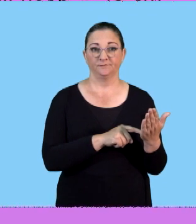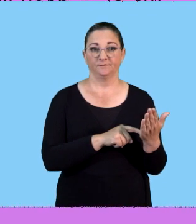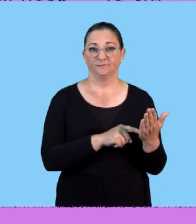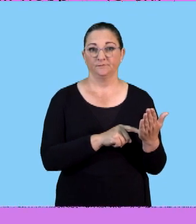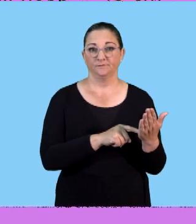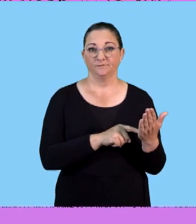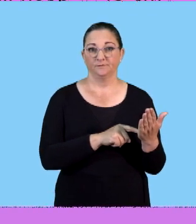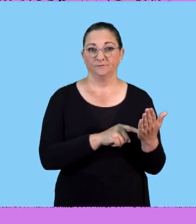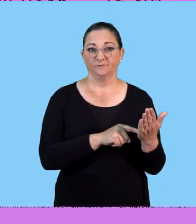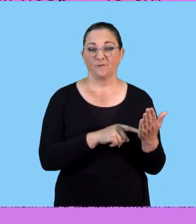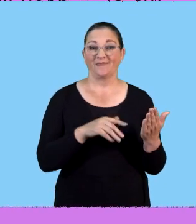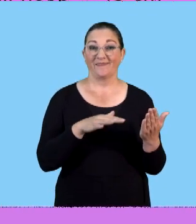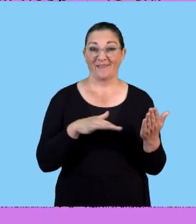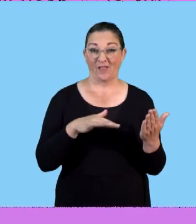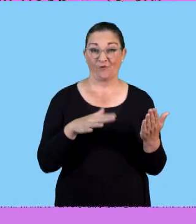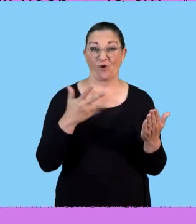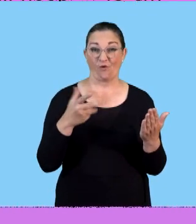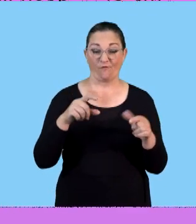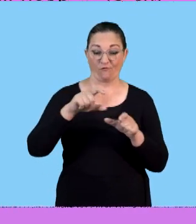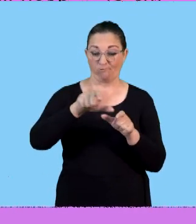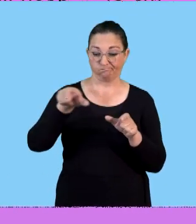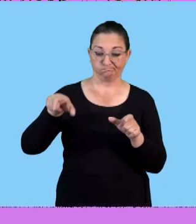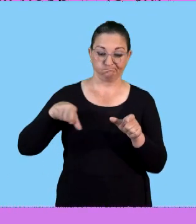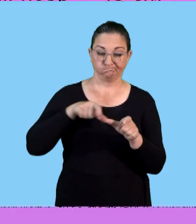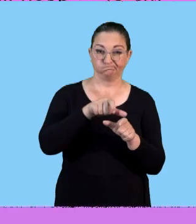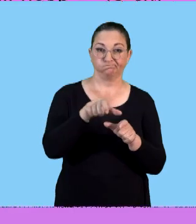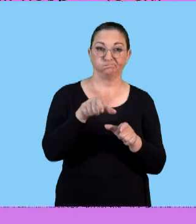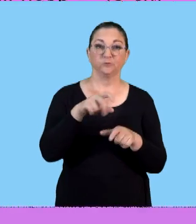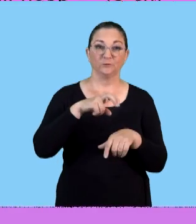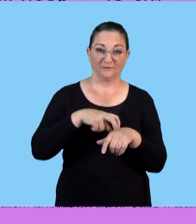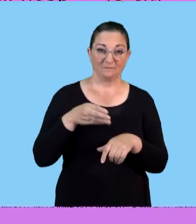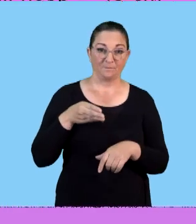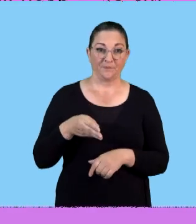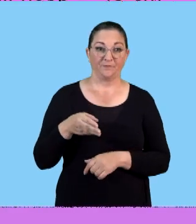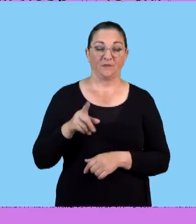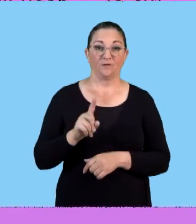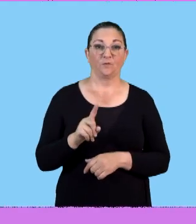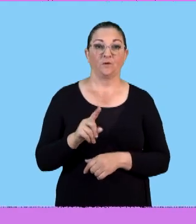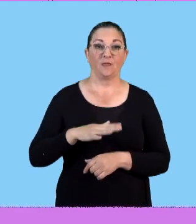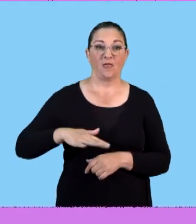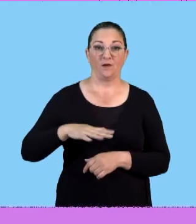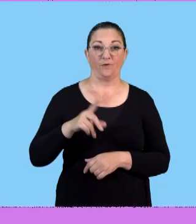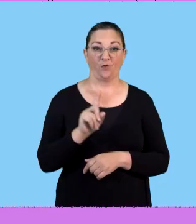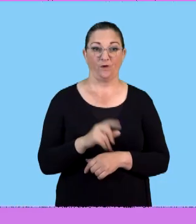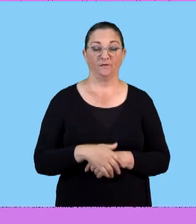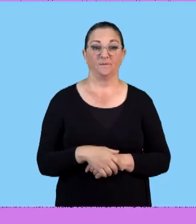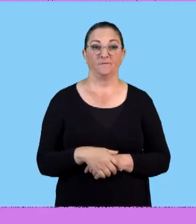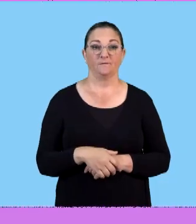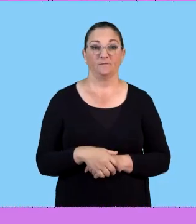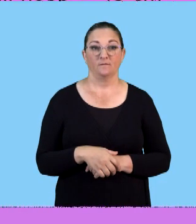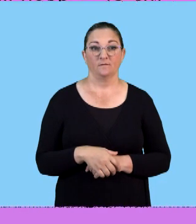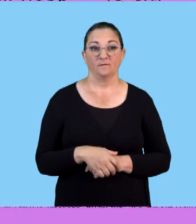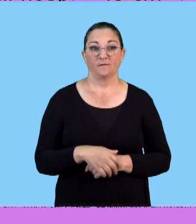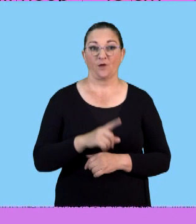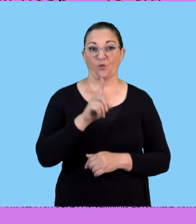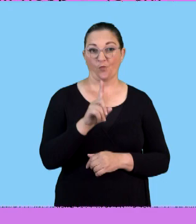483.11392. So that will give us then the area of the shaded part here, right, that we needed to calculate. And that